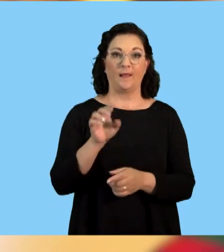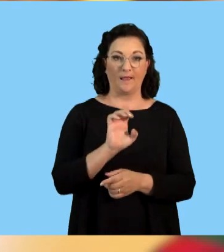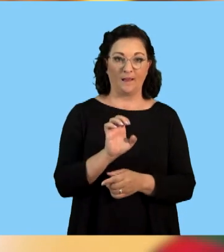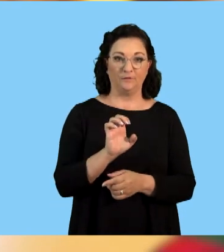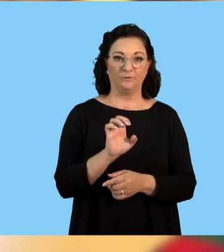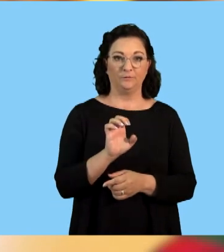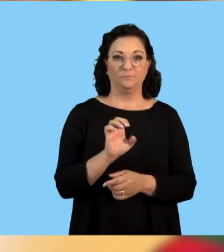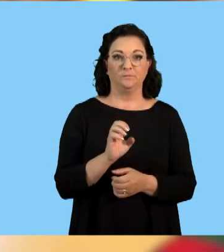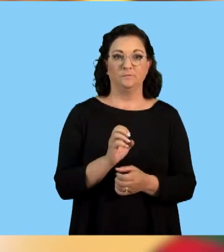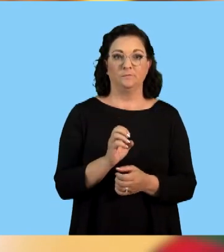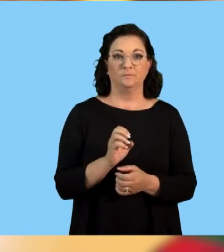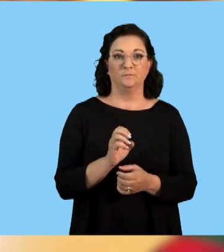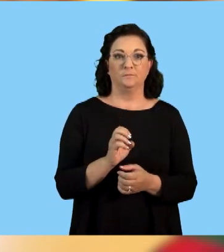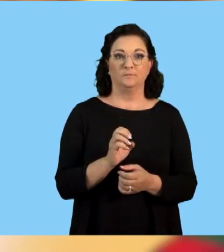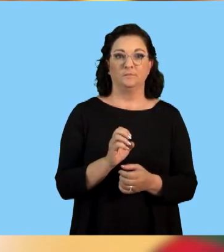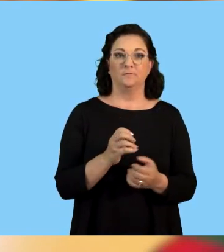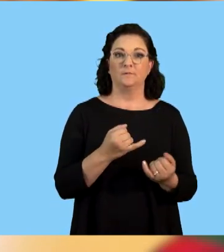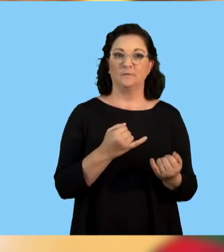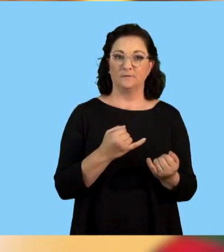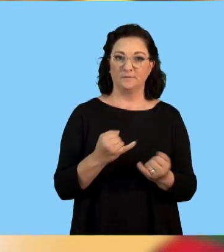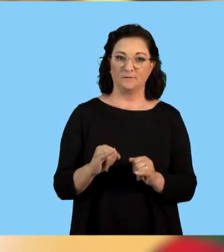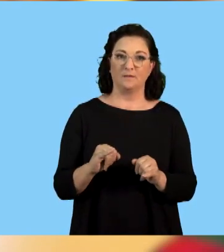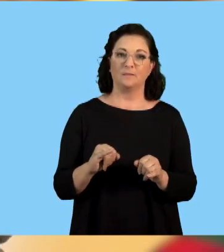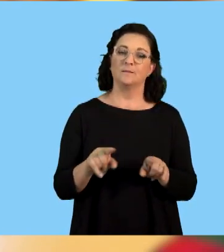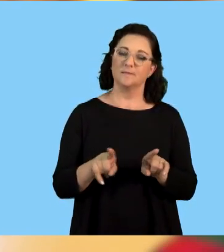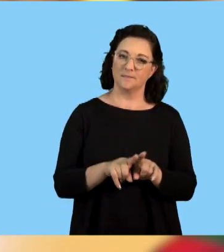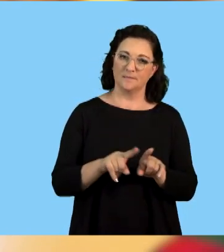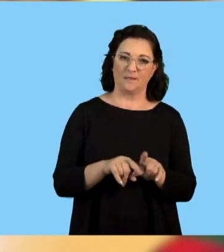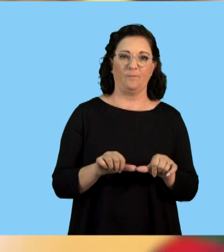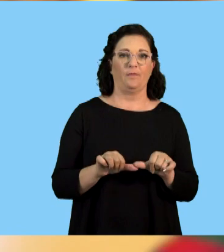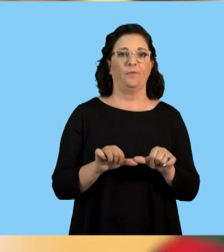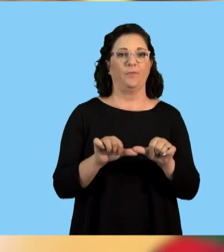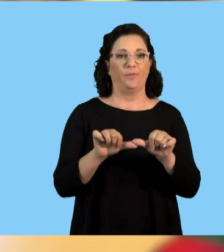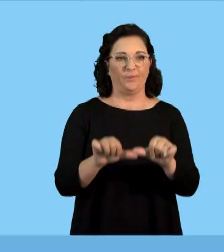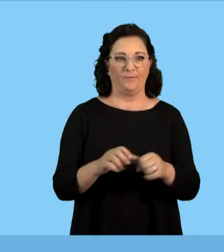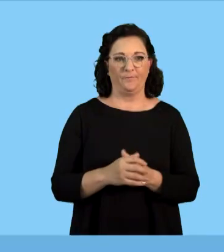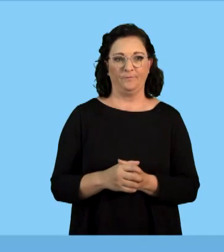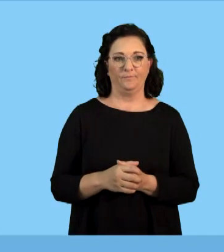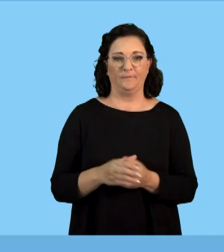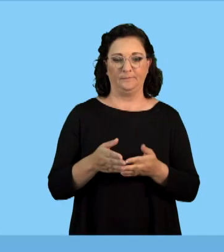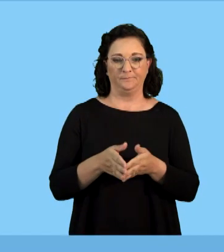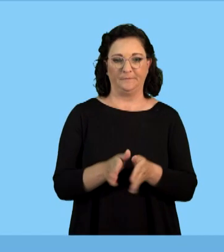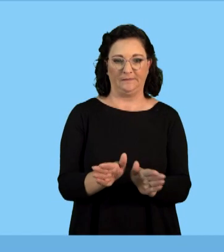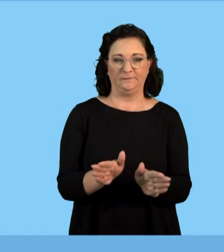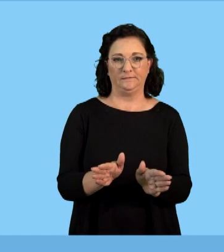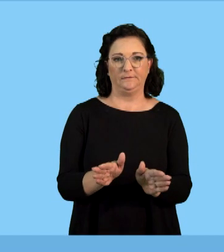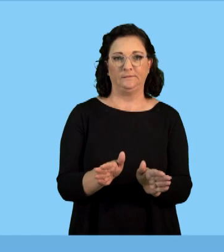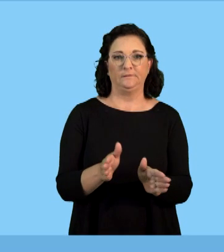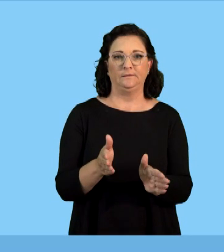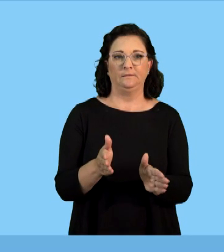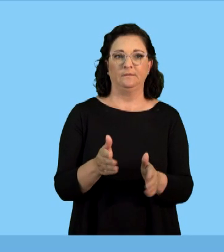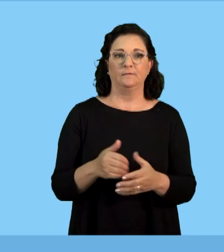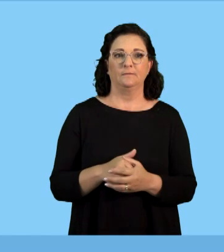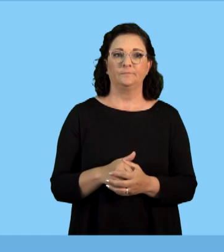of the electrons that we find in this parallel circuit are still going to be the same throughout. They'll only be different when now they are going to